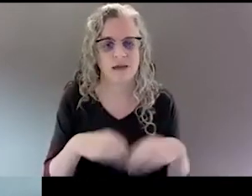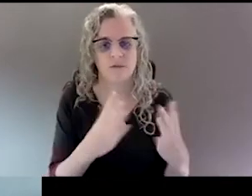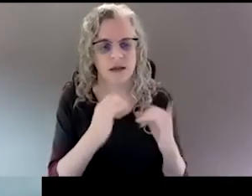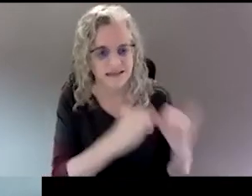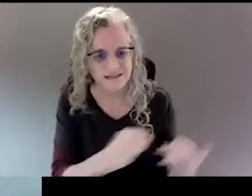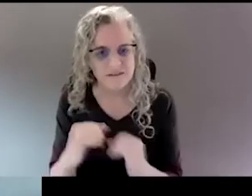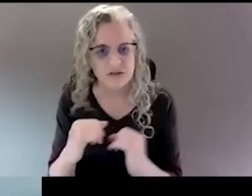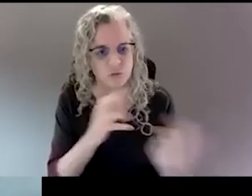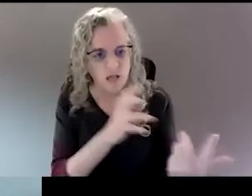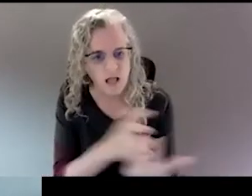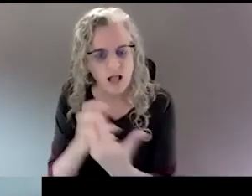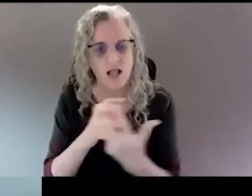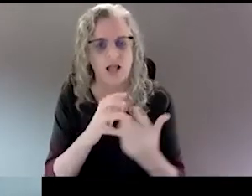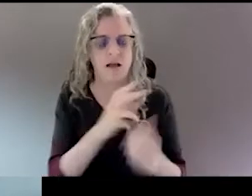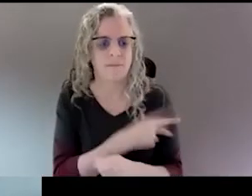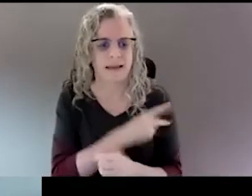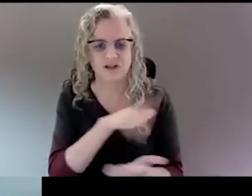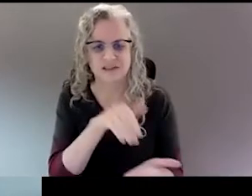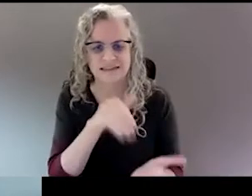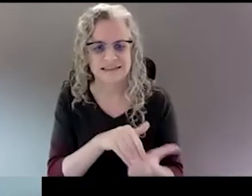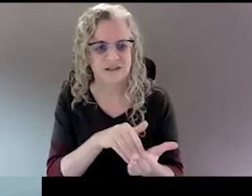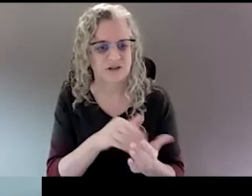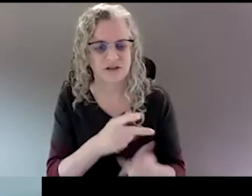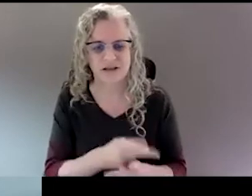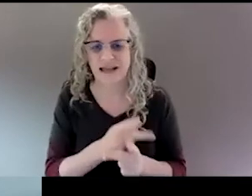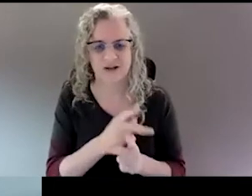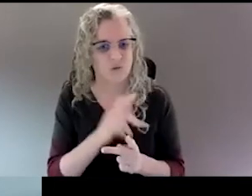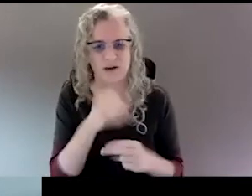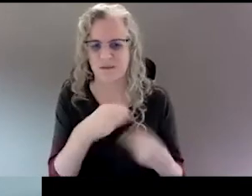patient-centered care. So that's kind of where I would see how things would change.